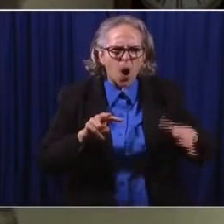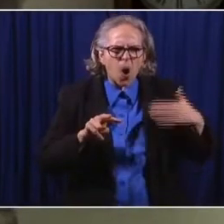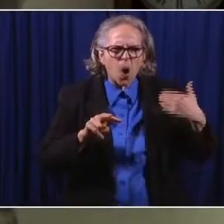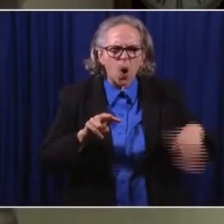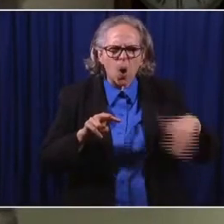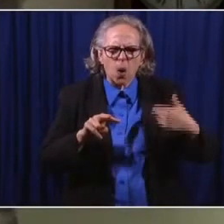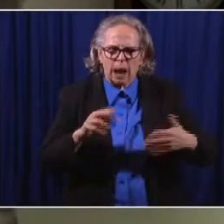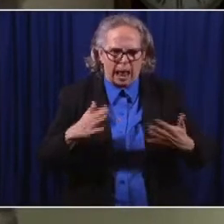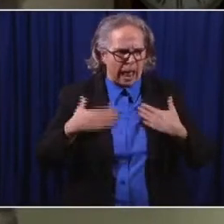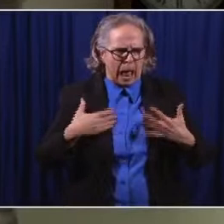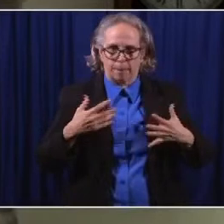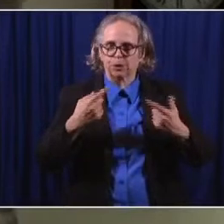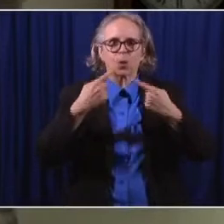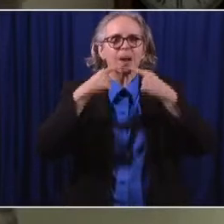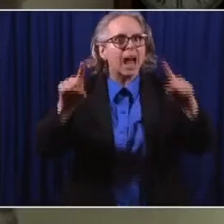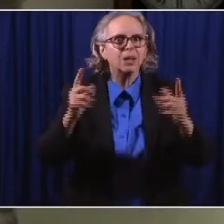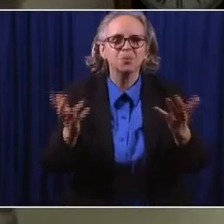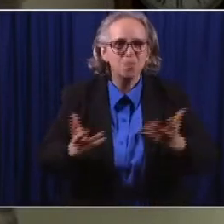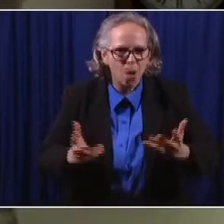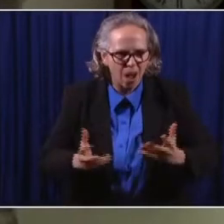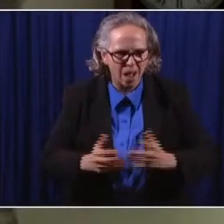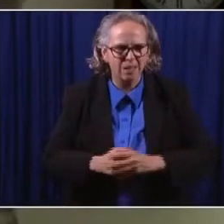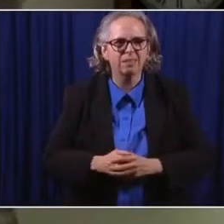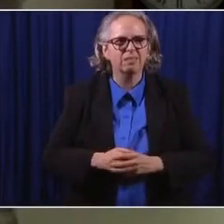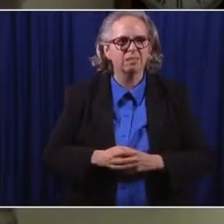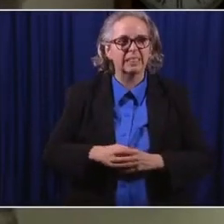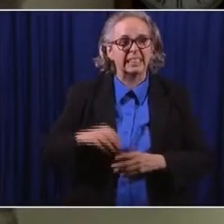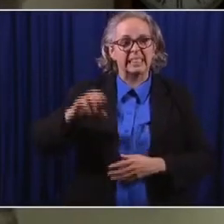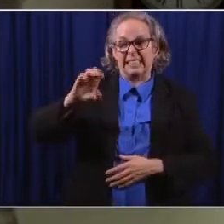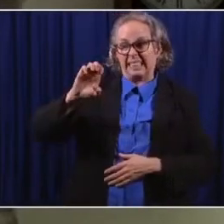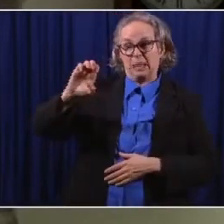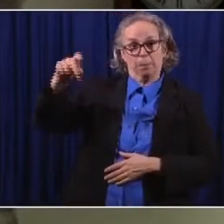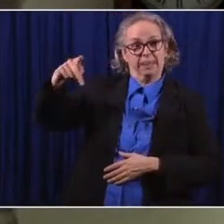initiative, is awarding Greater Cincinnati Water Works